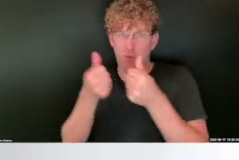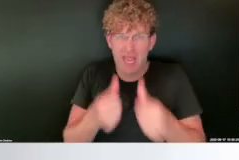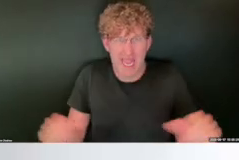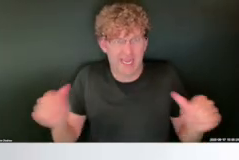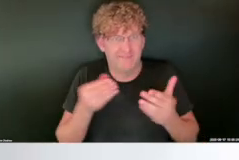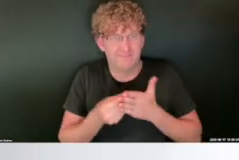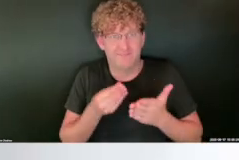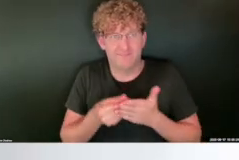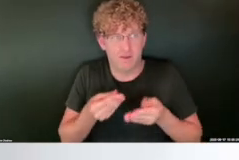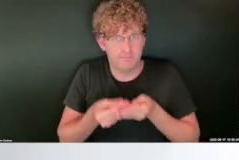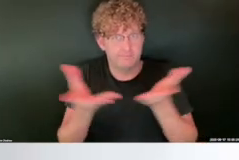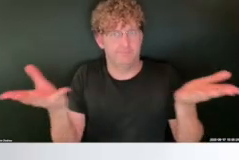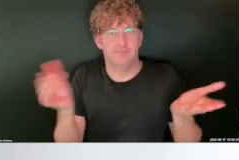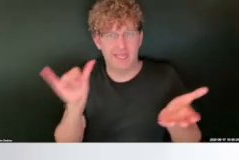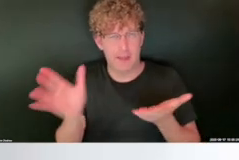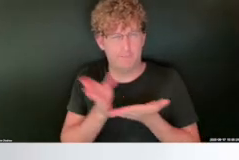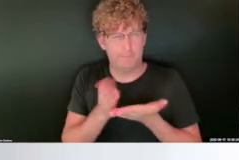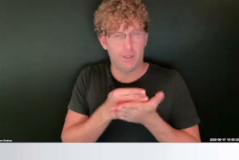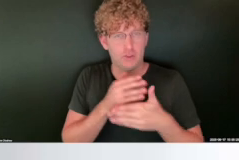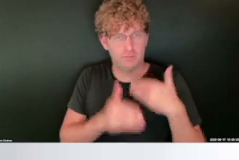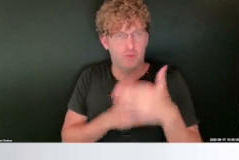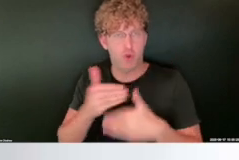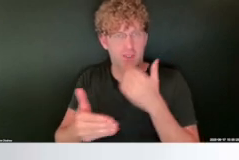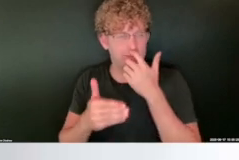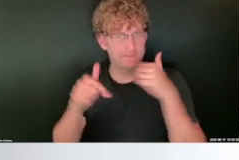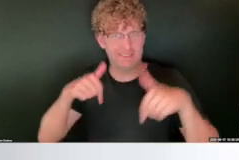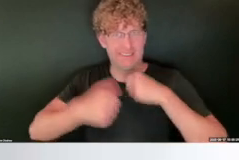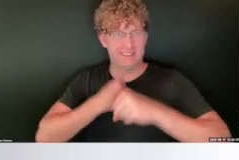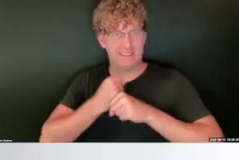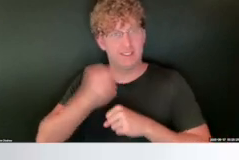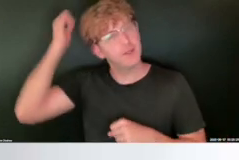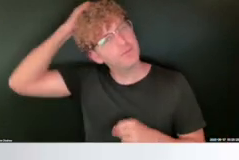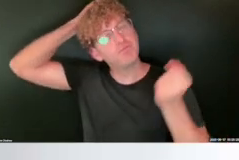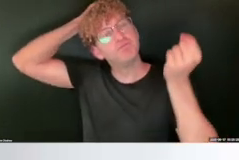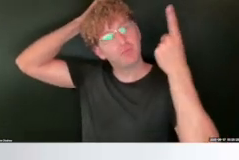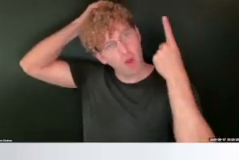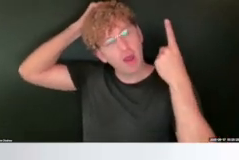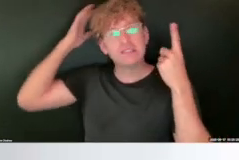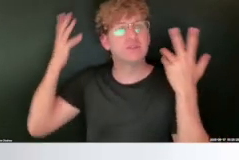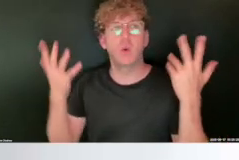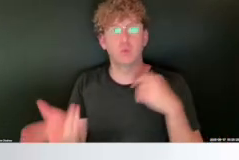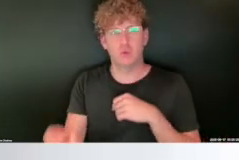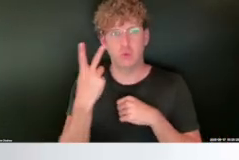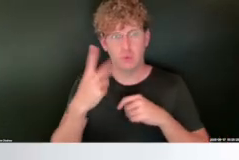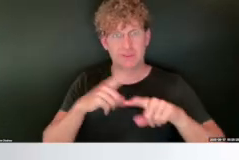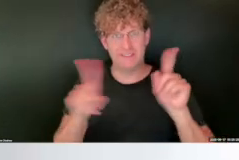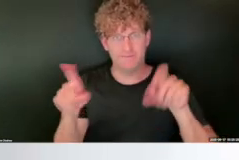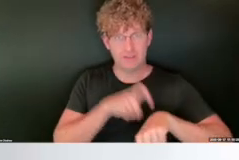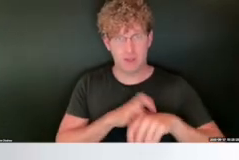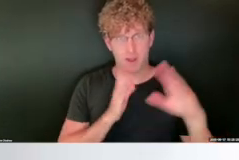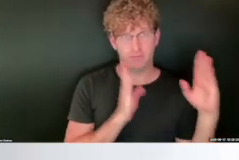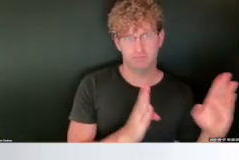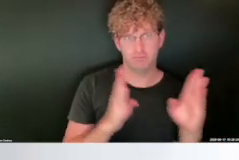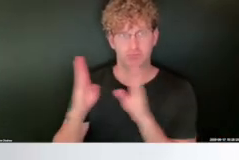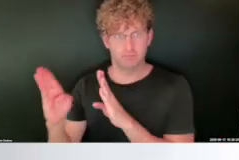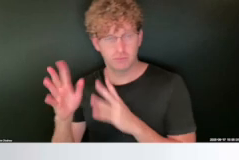this year. Got it. So there are essentially two different times that you guys will be deciding. First, sort of